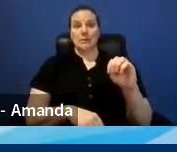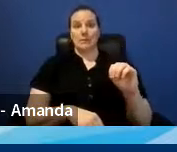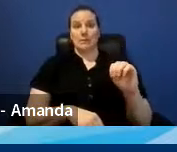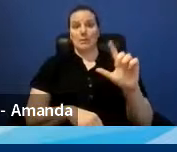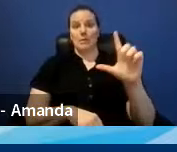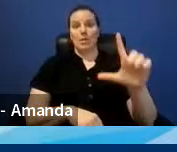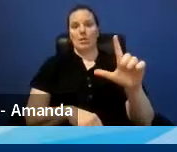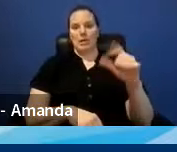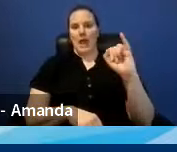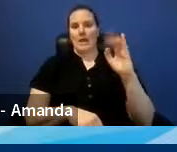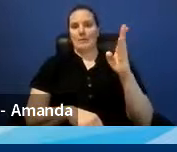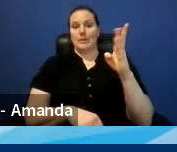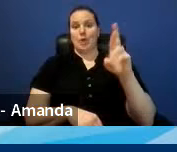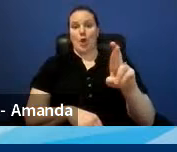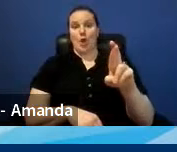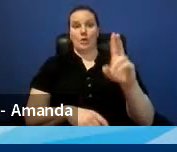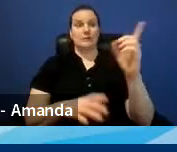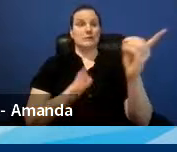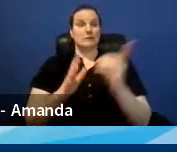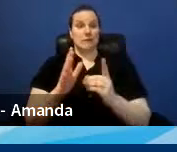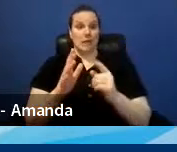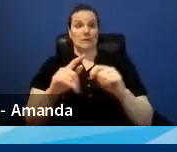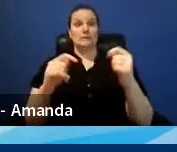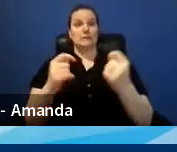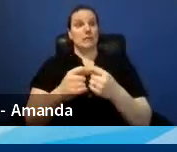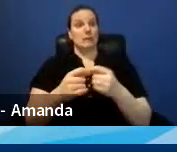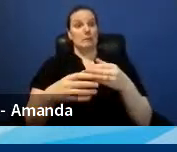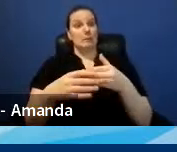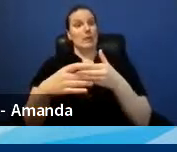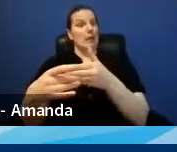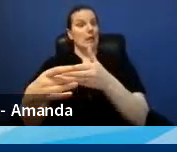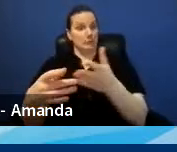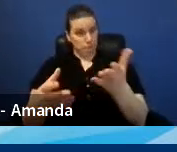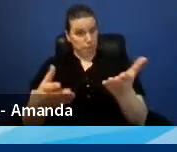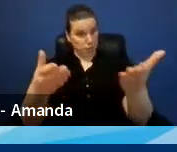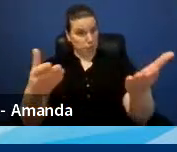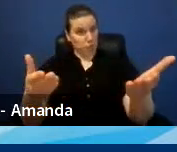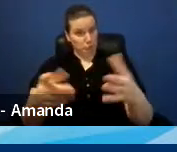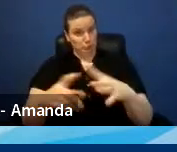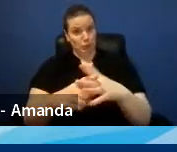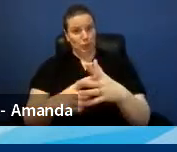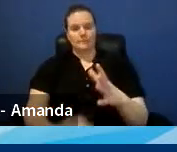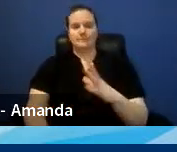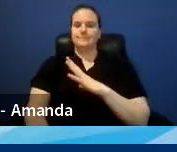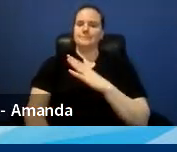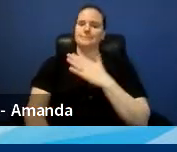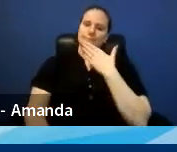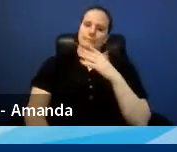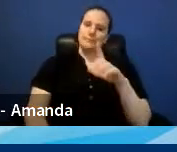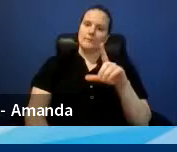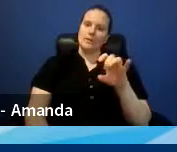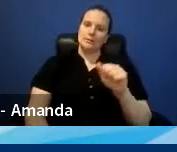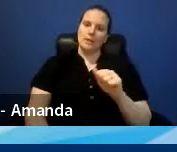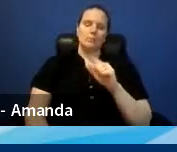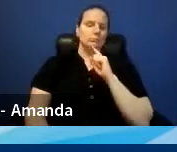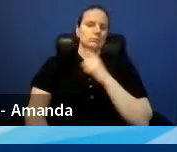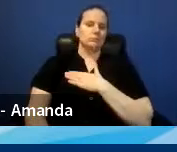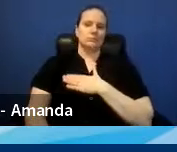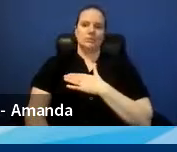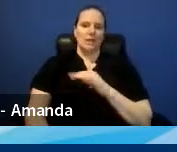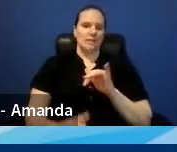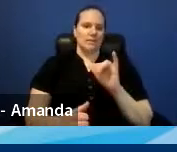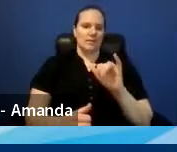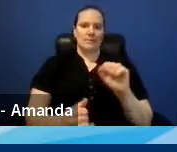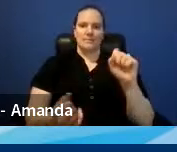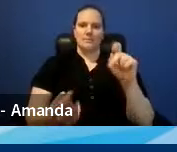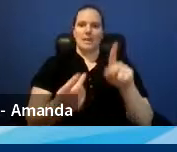IVR design team leads, and have you get us started, Matt. Thank you very much, Lisa. Yeah, appreciate to be back